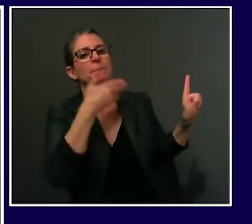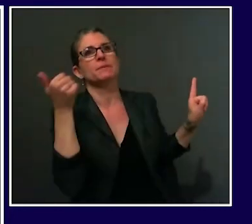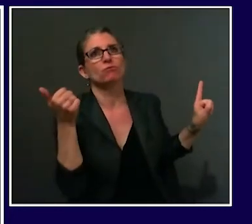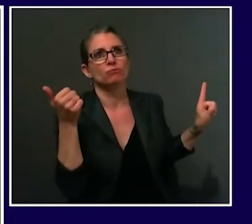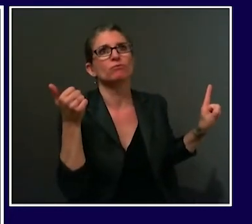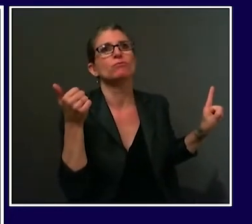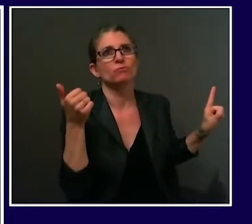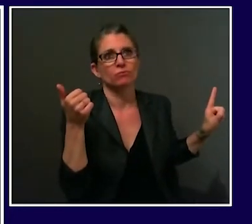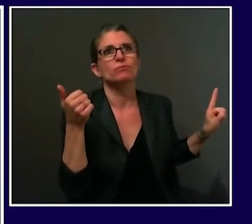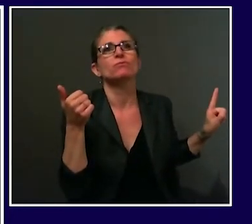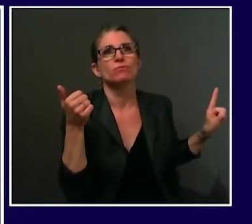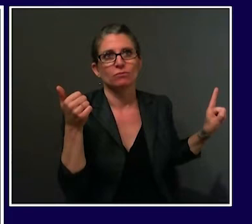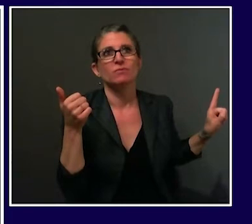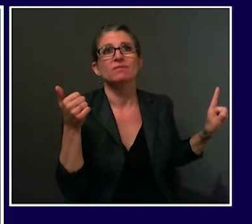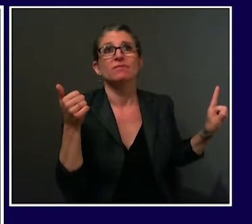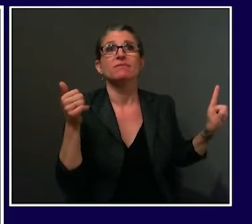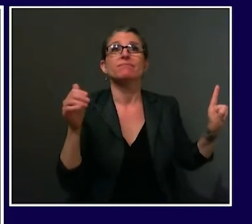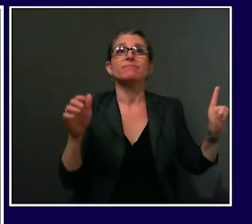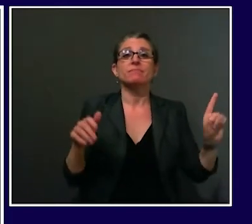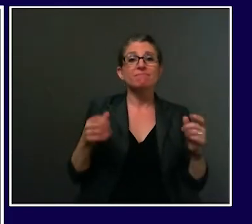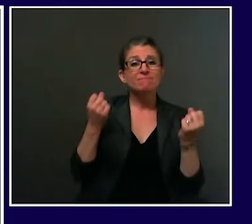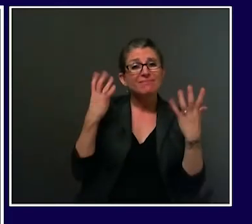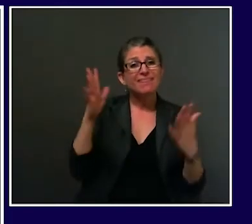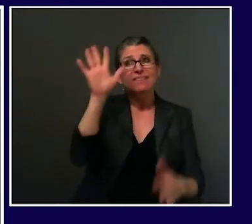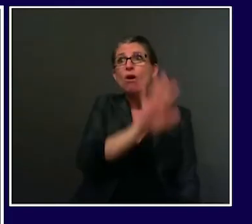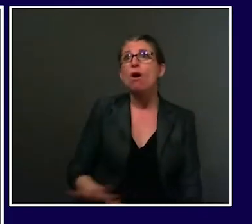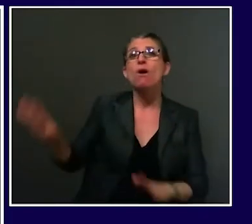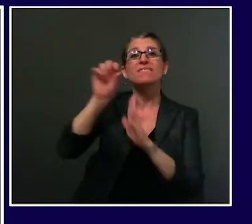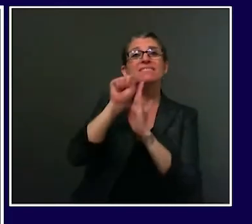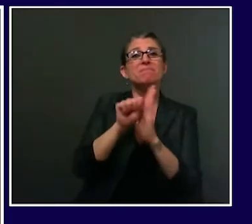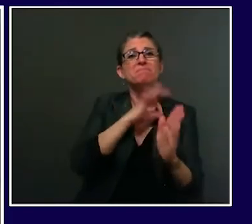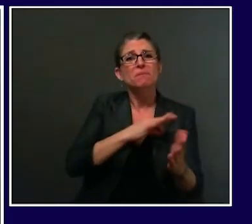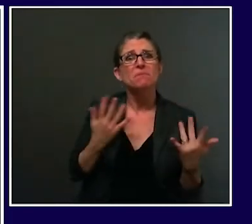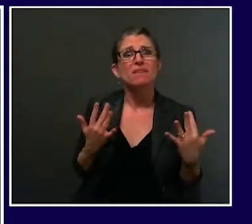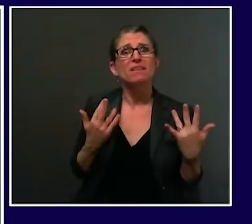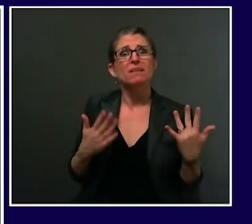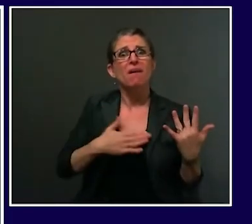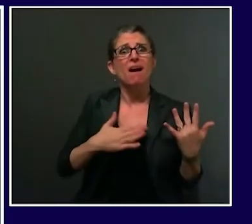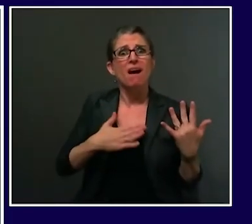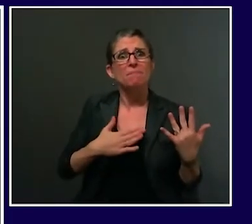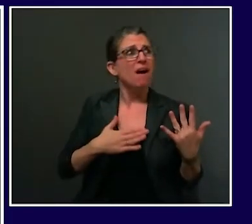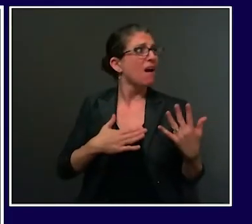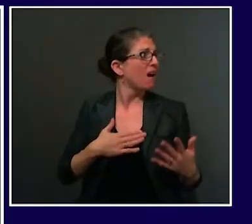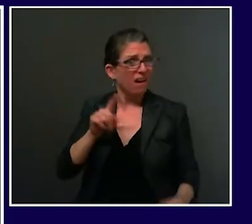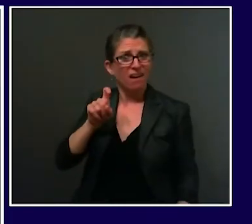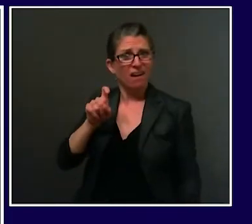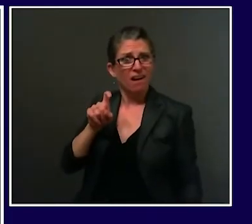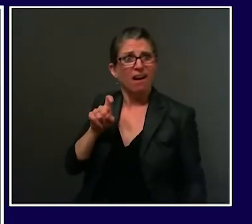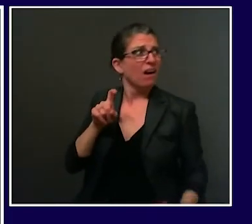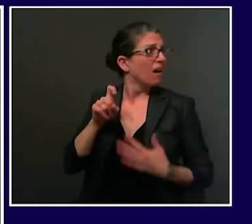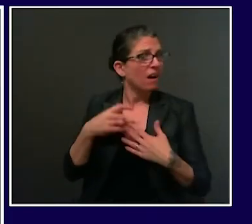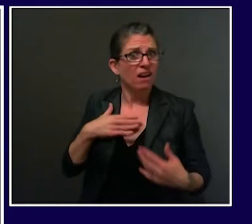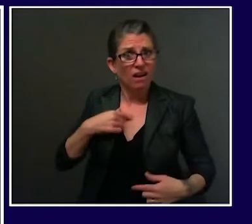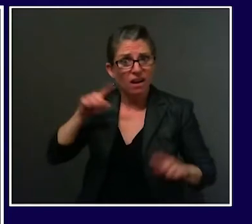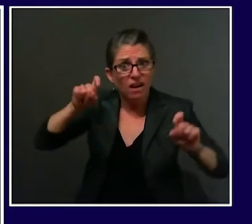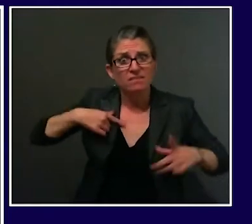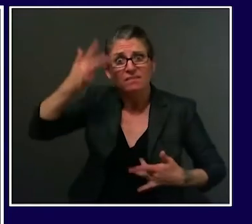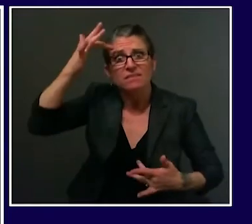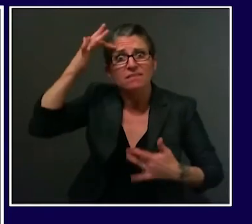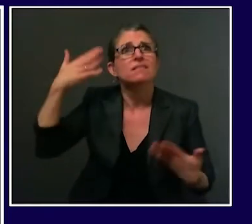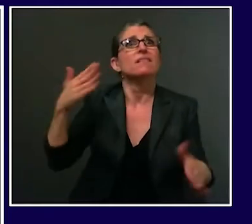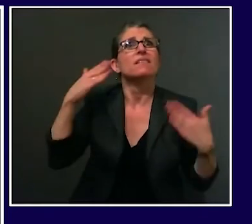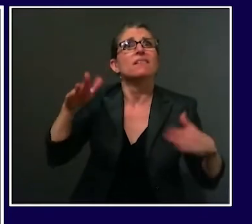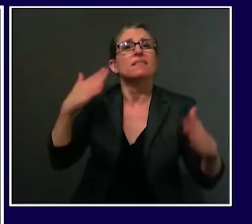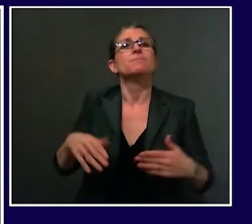were in that waiting period, waiting for those test results to come back, for now, over 2,200 people, when they got